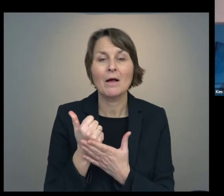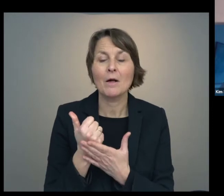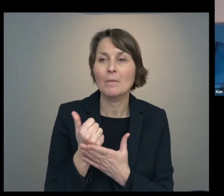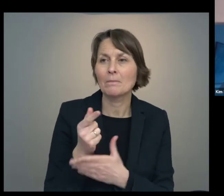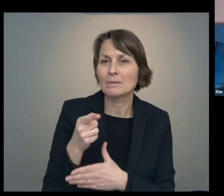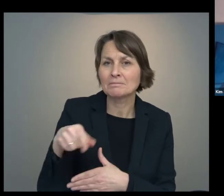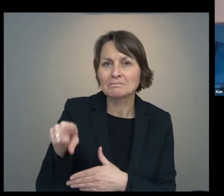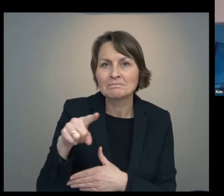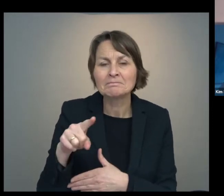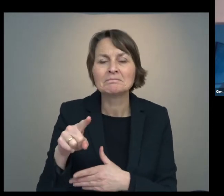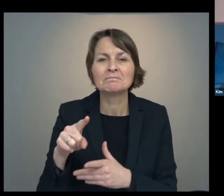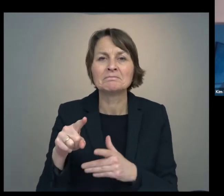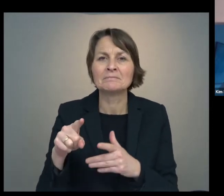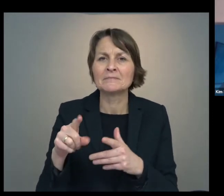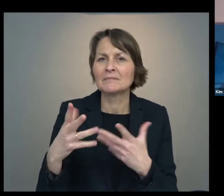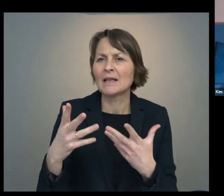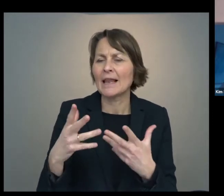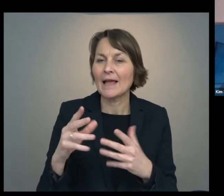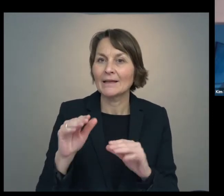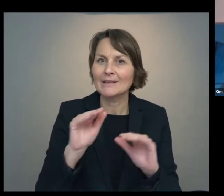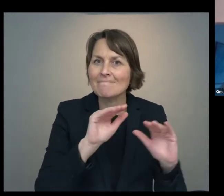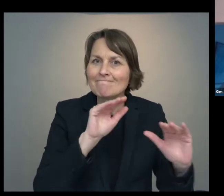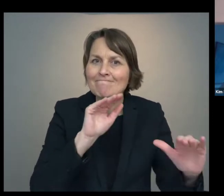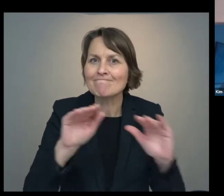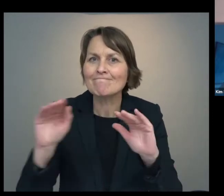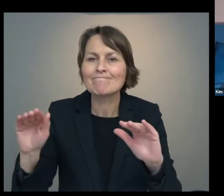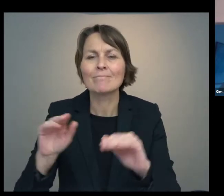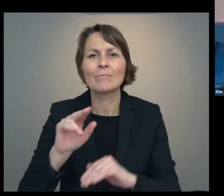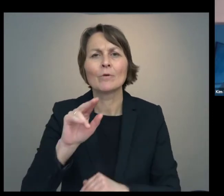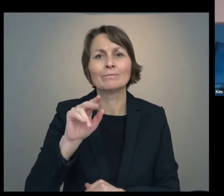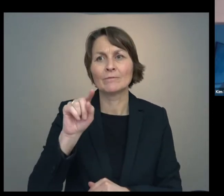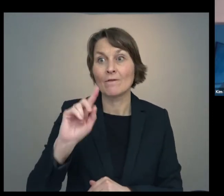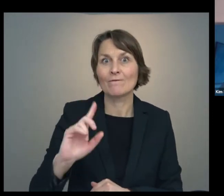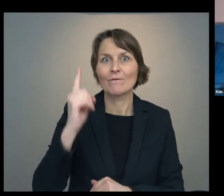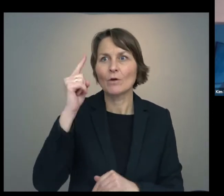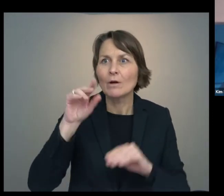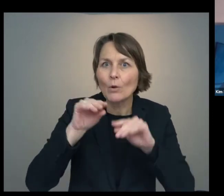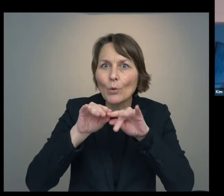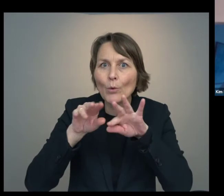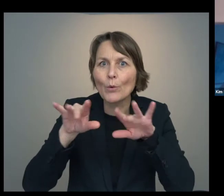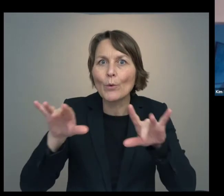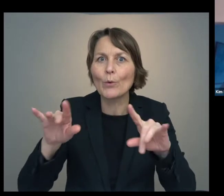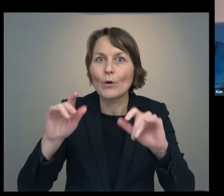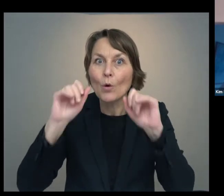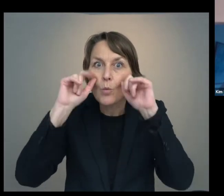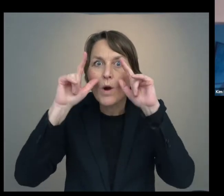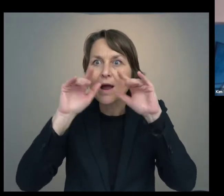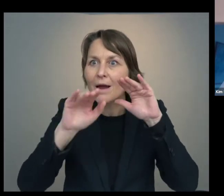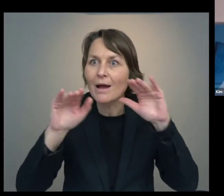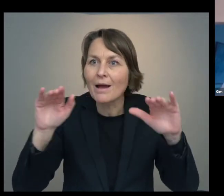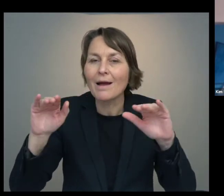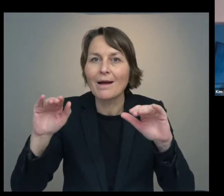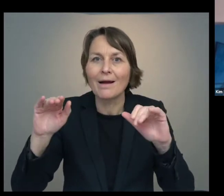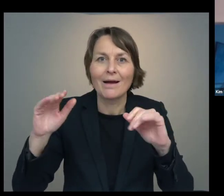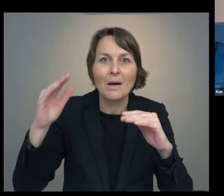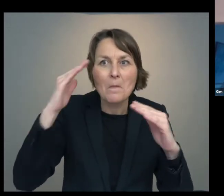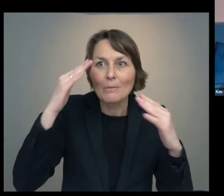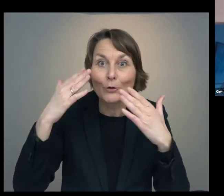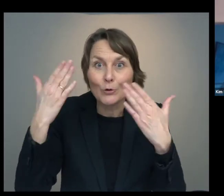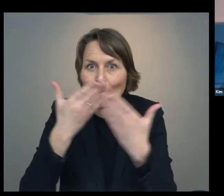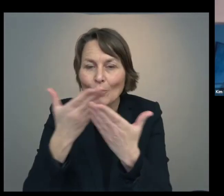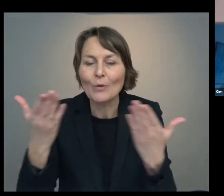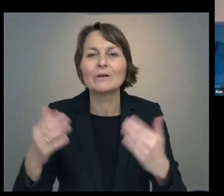they help sell or create awareness on the UK festival,